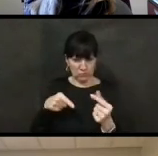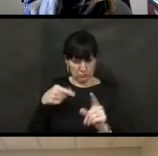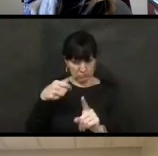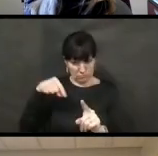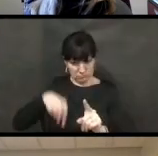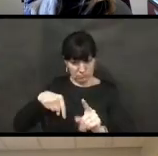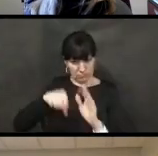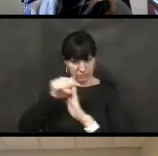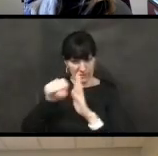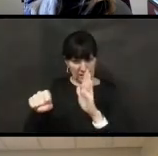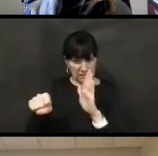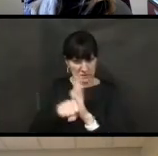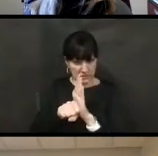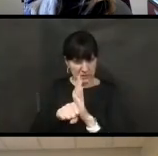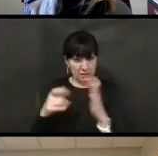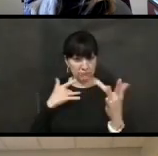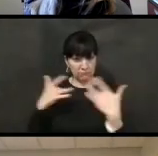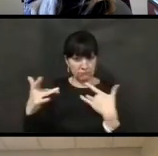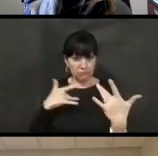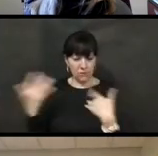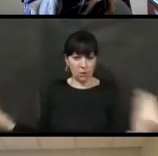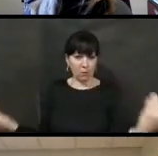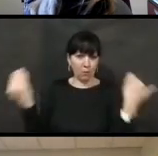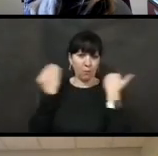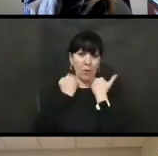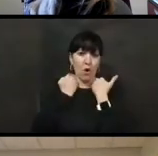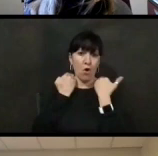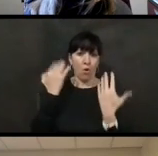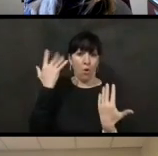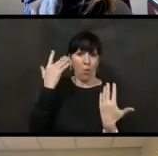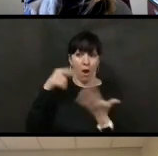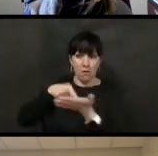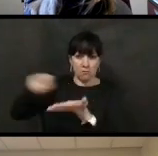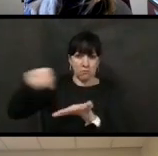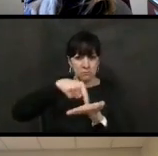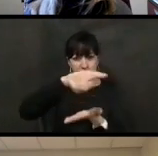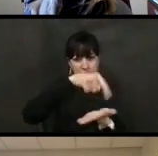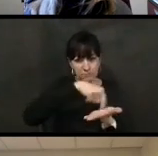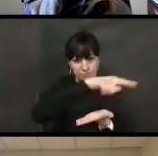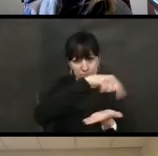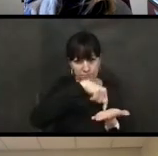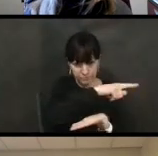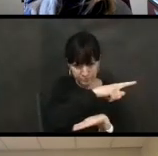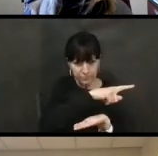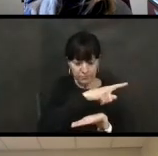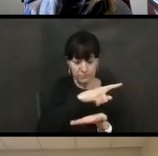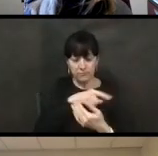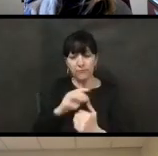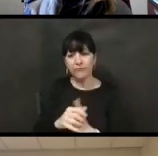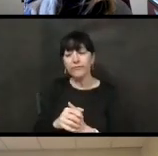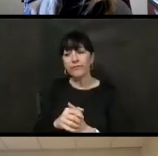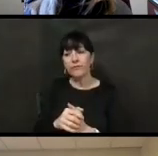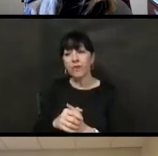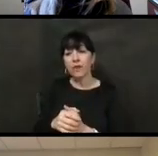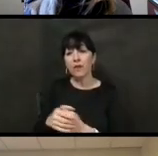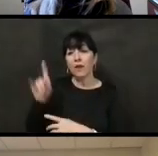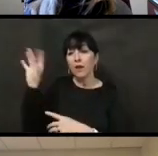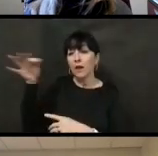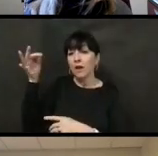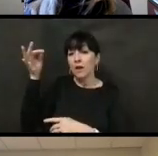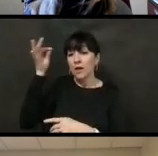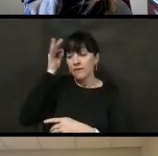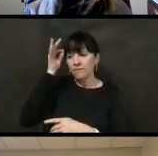Yeah, so it's a great question. The federal government has committed to allowing states to withdraw loans in